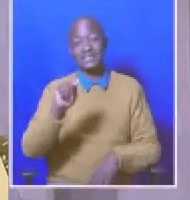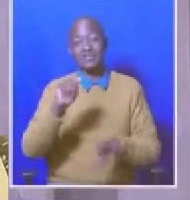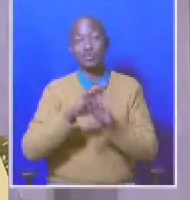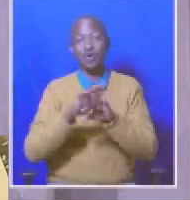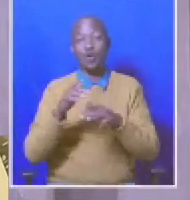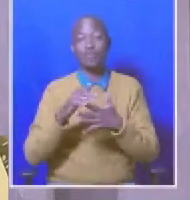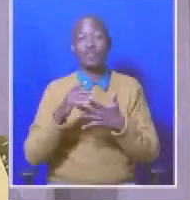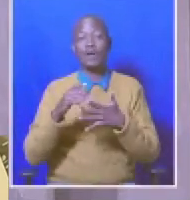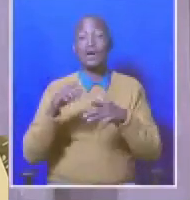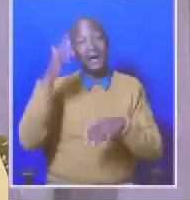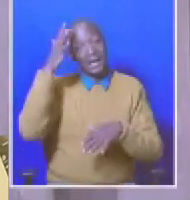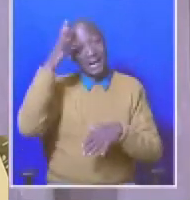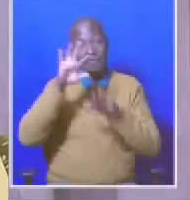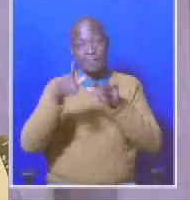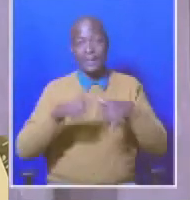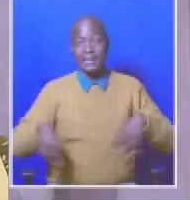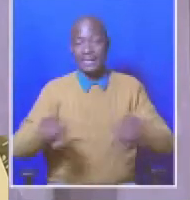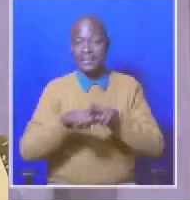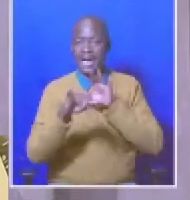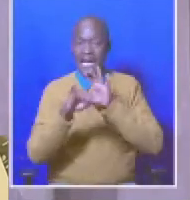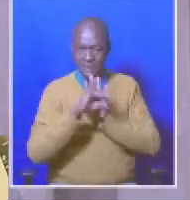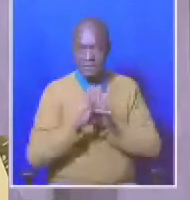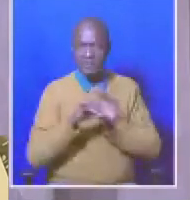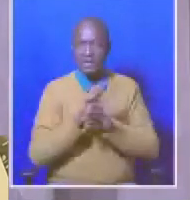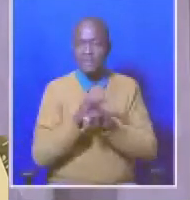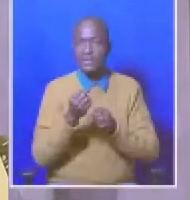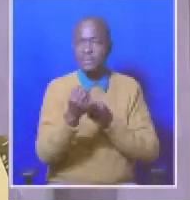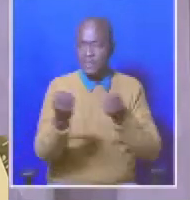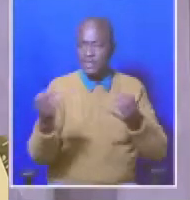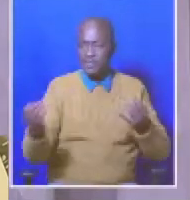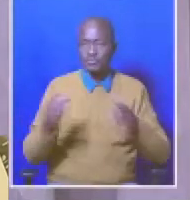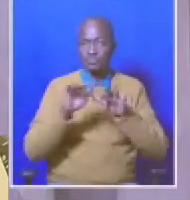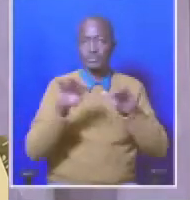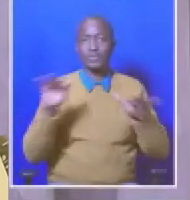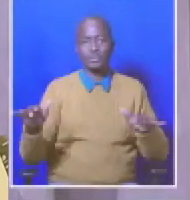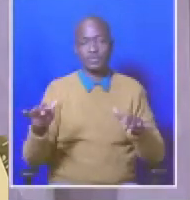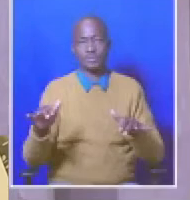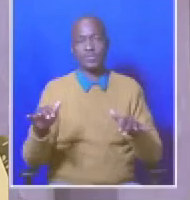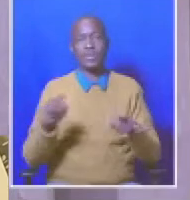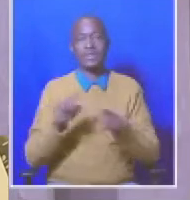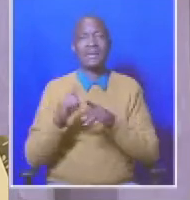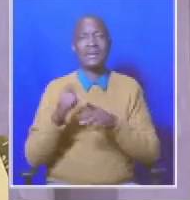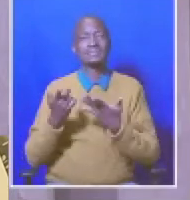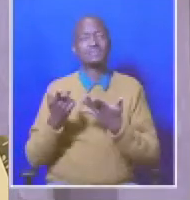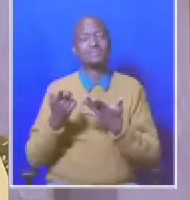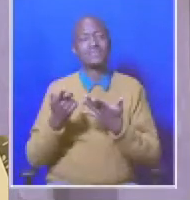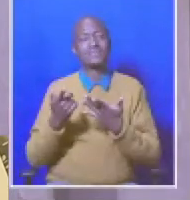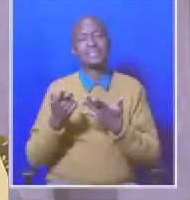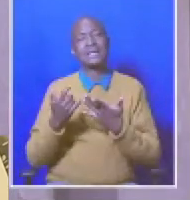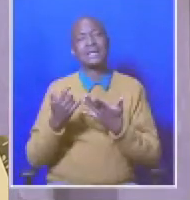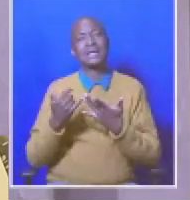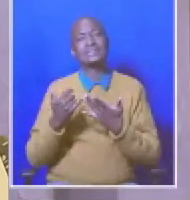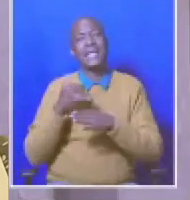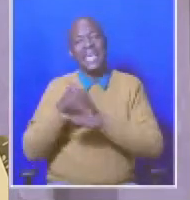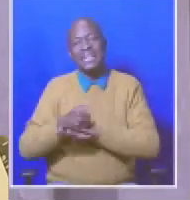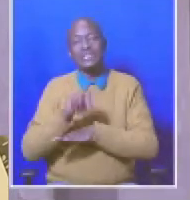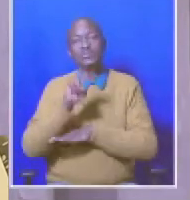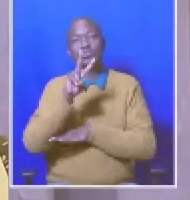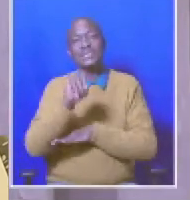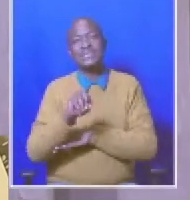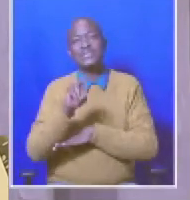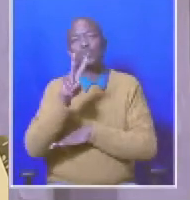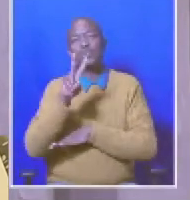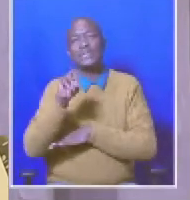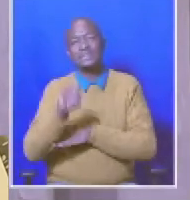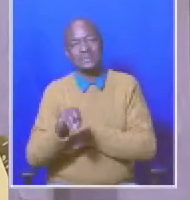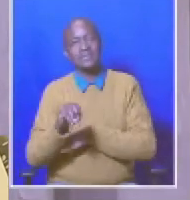has been identified and distributed as early as 2020. So